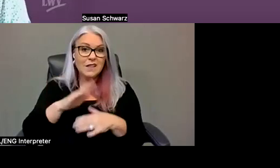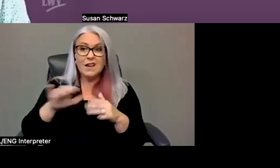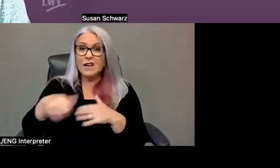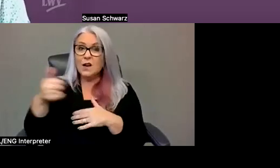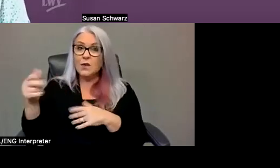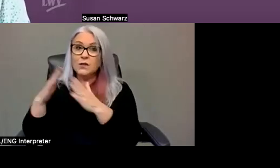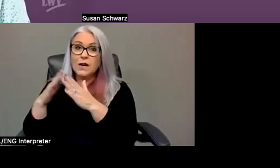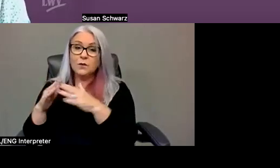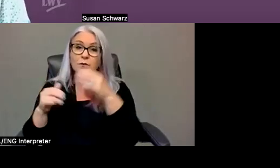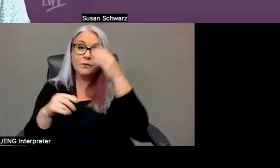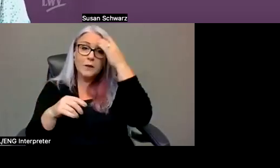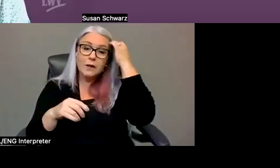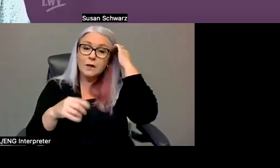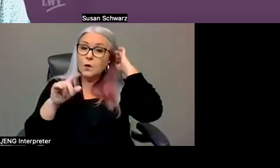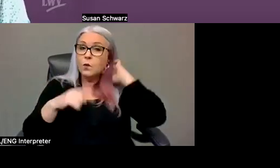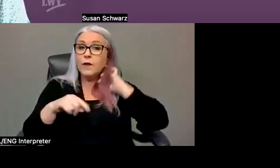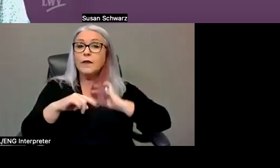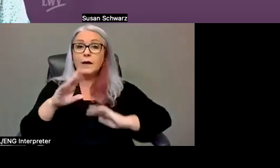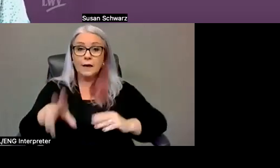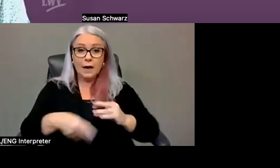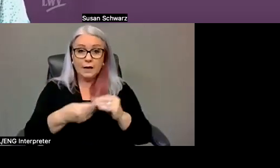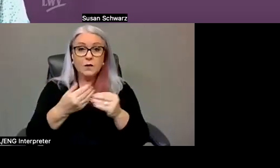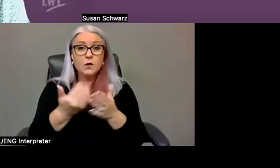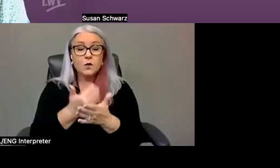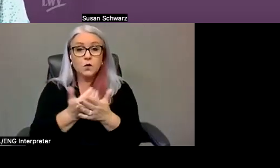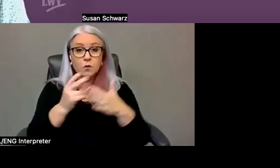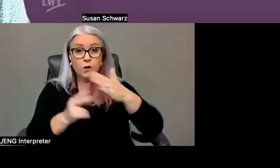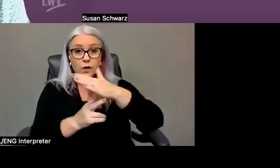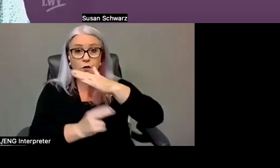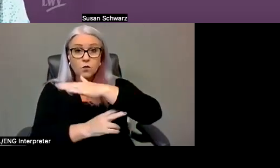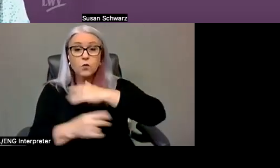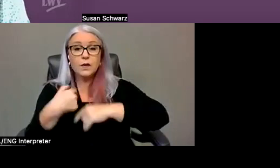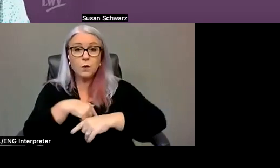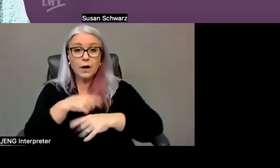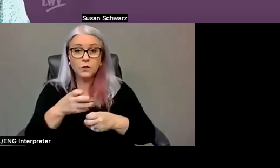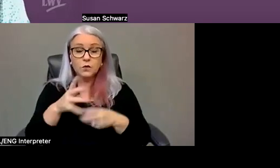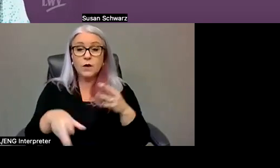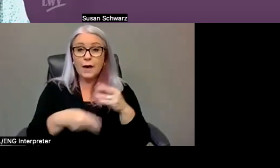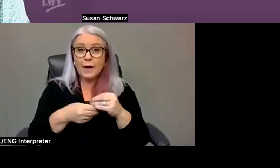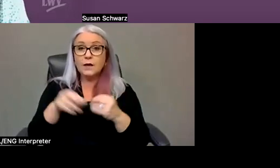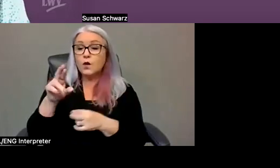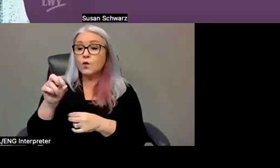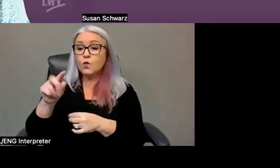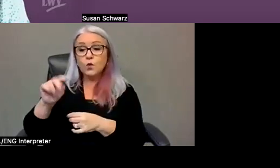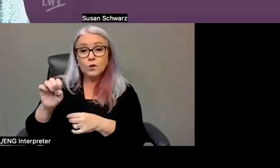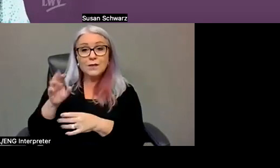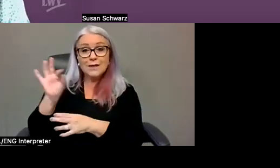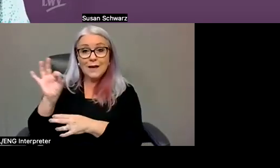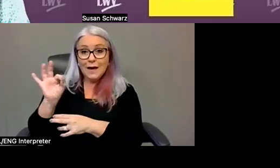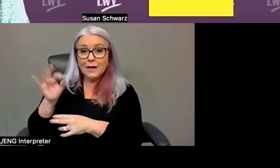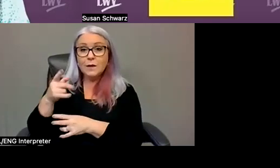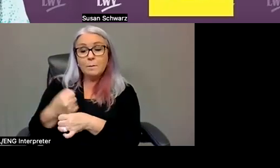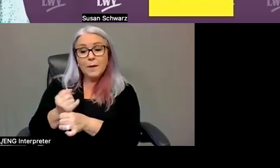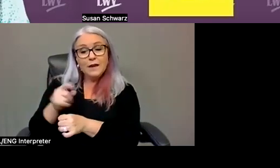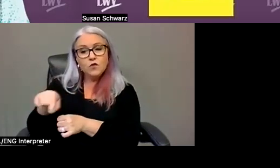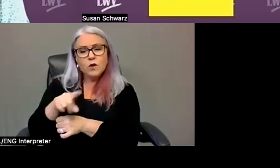that new bridge, part of the money was to go towards redoing Route 9 and making that a corridor or a safer